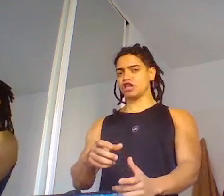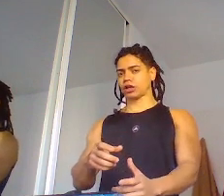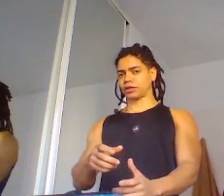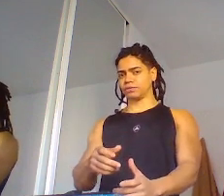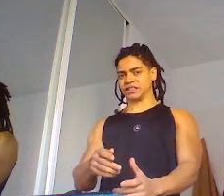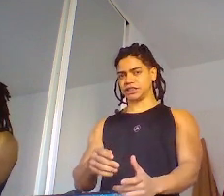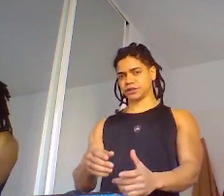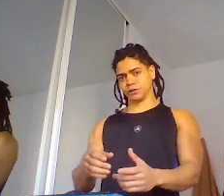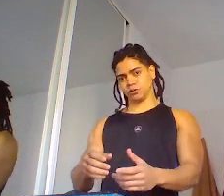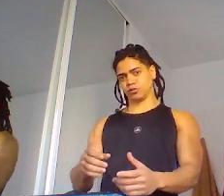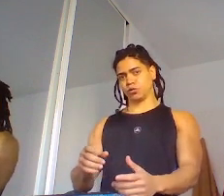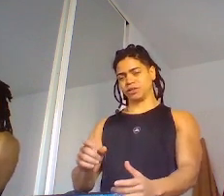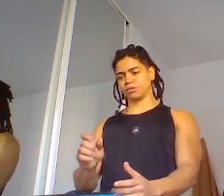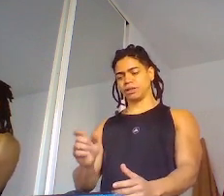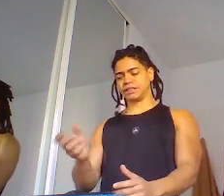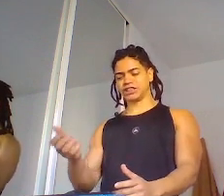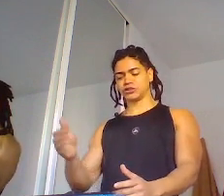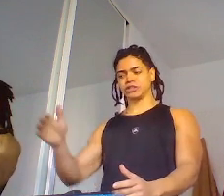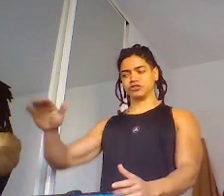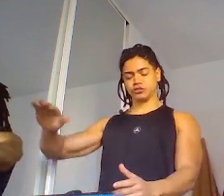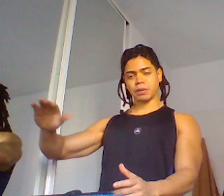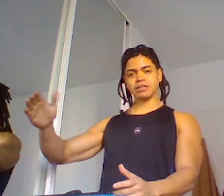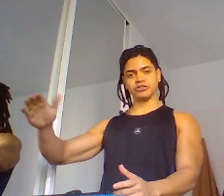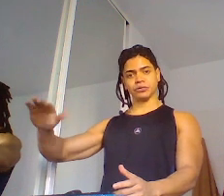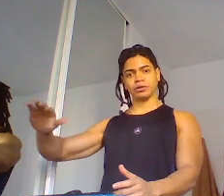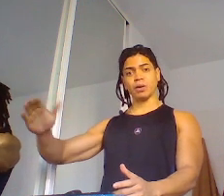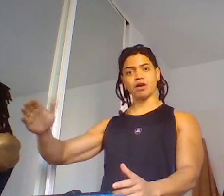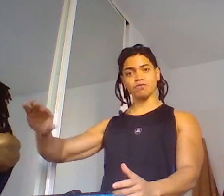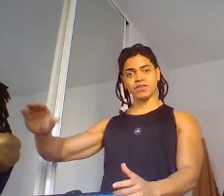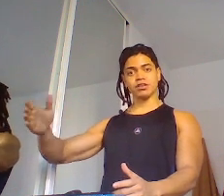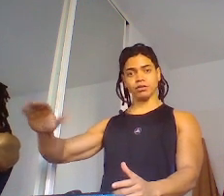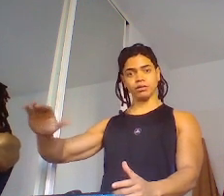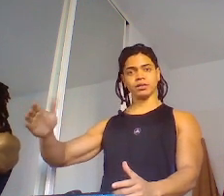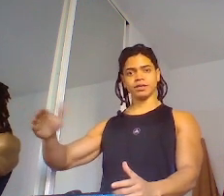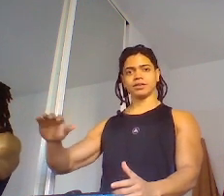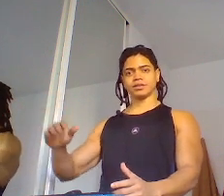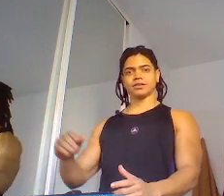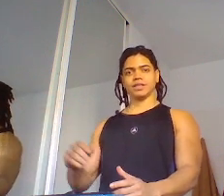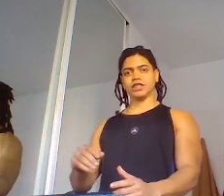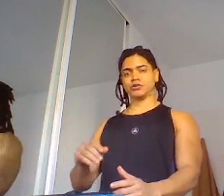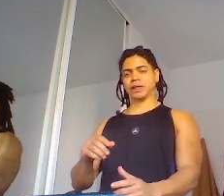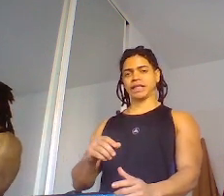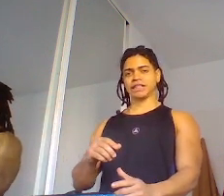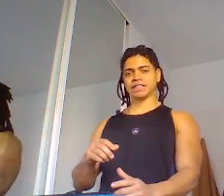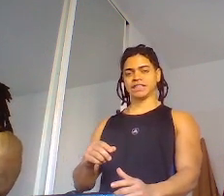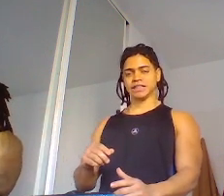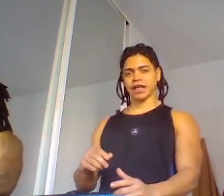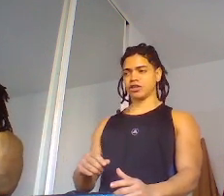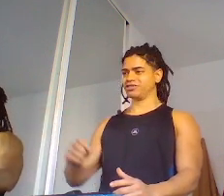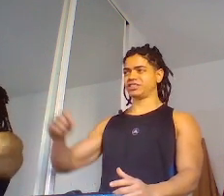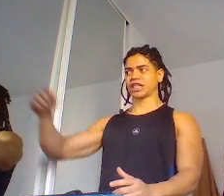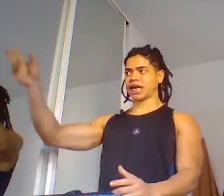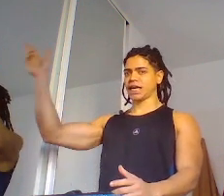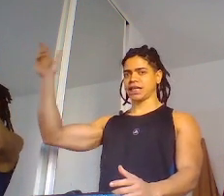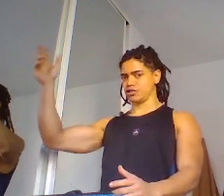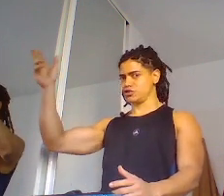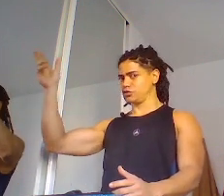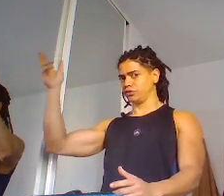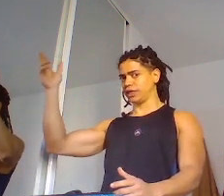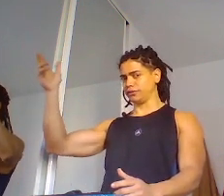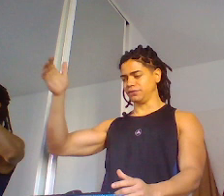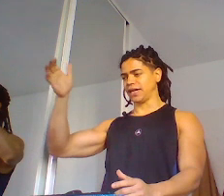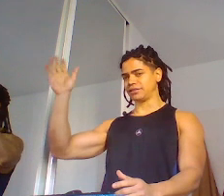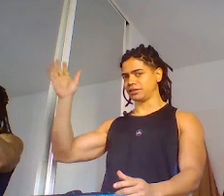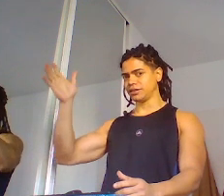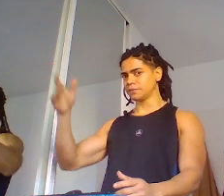electromagnetic inductive system for stabilization and suspension ground vehicle, issued in 1969. China